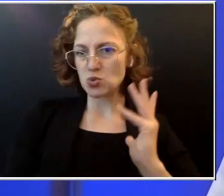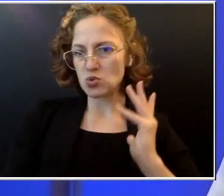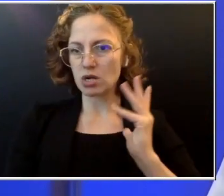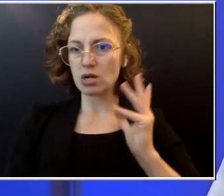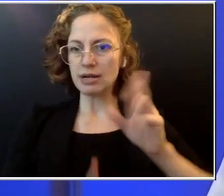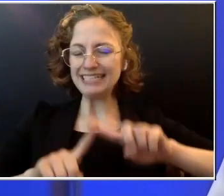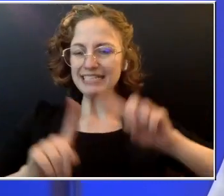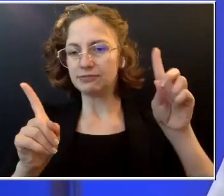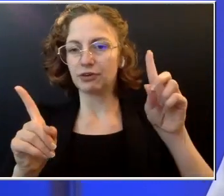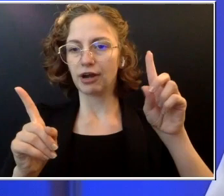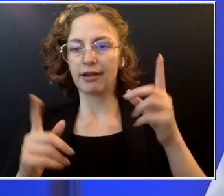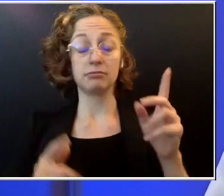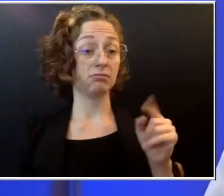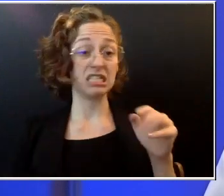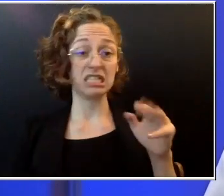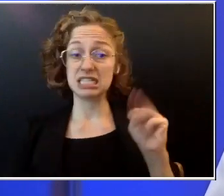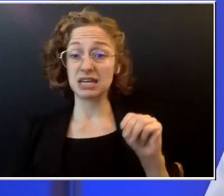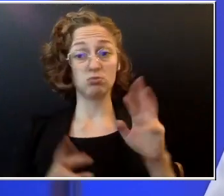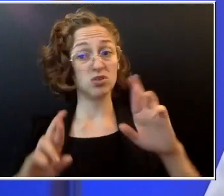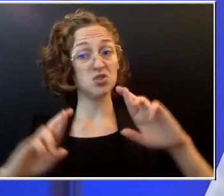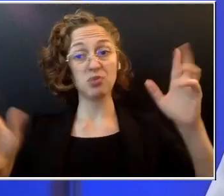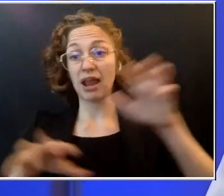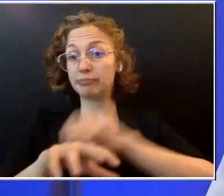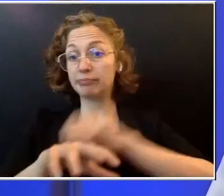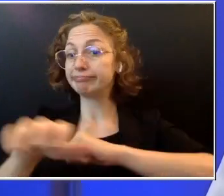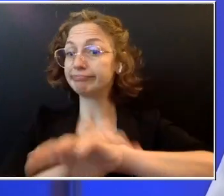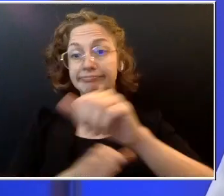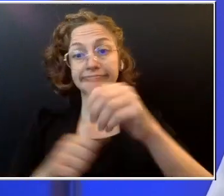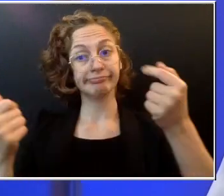cancer that isn't we don't think is